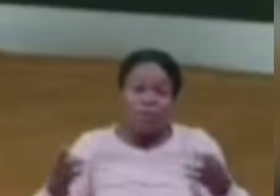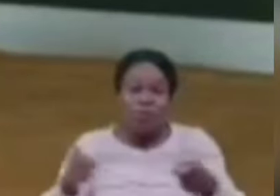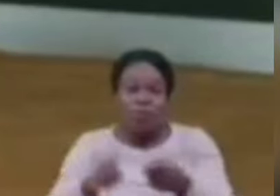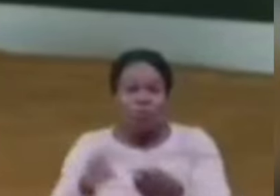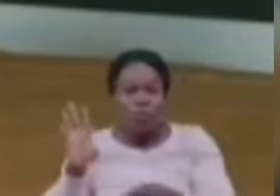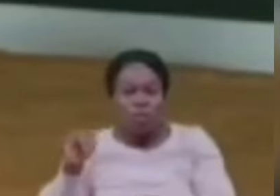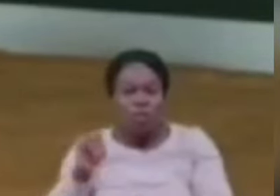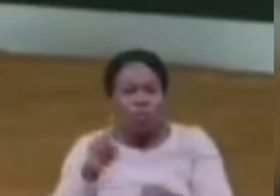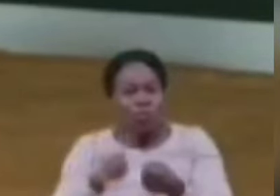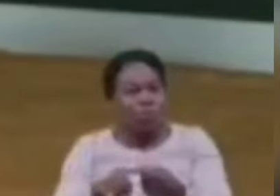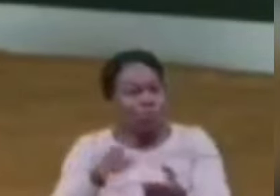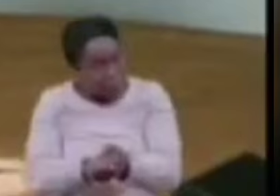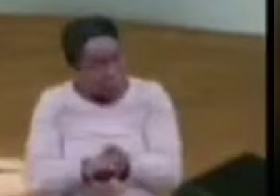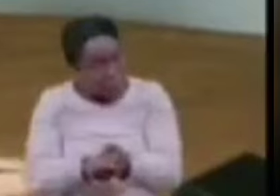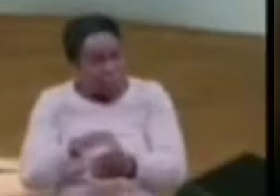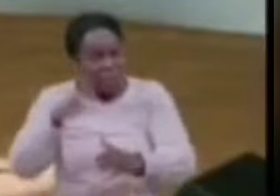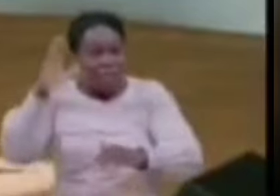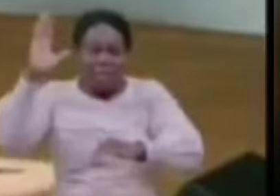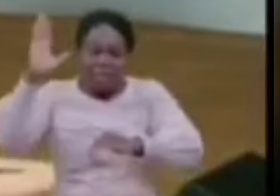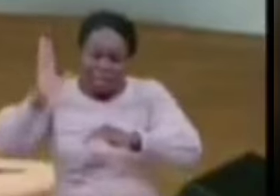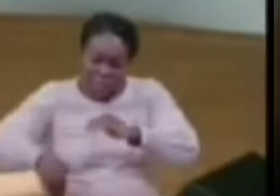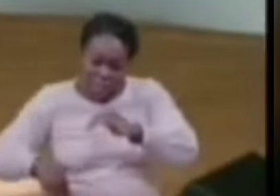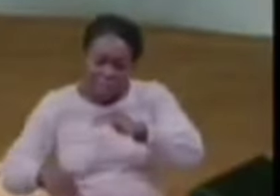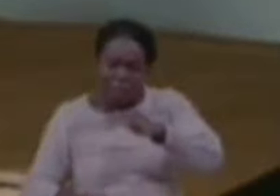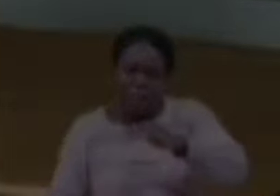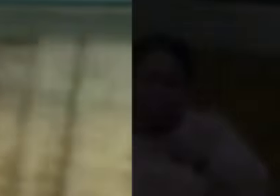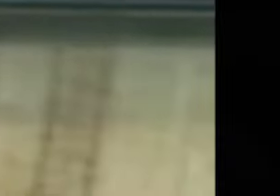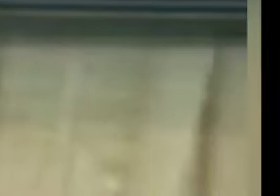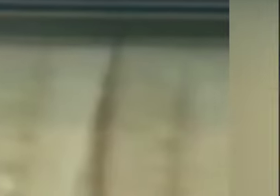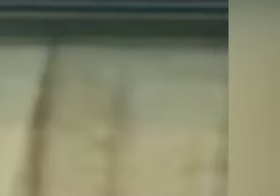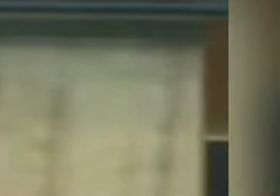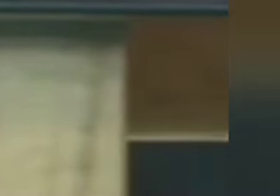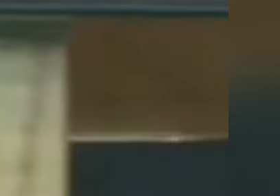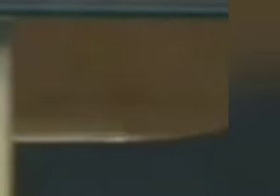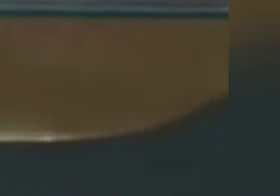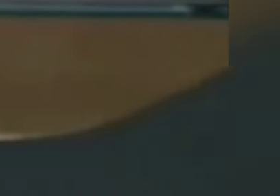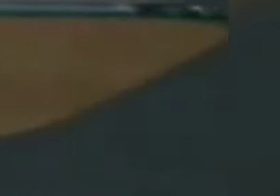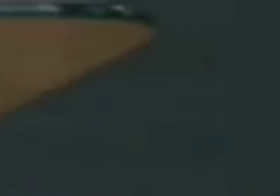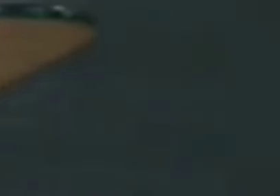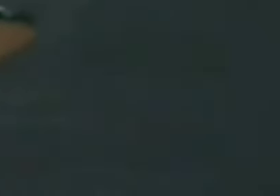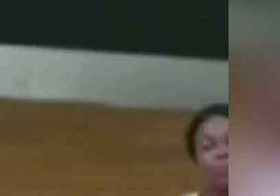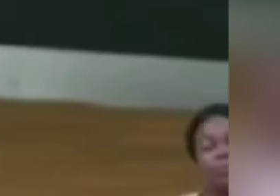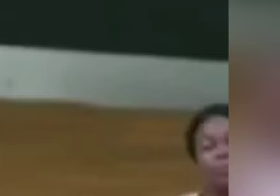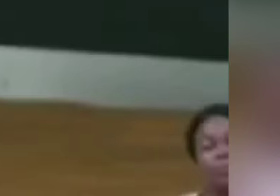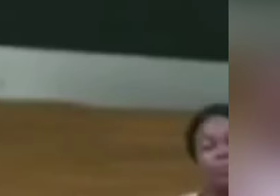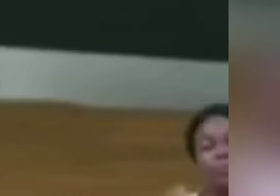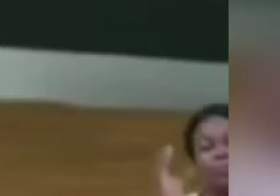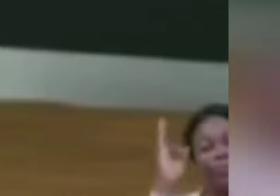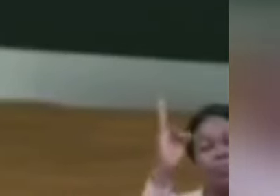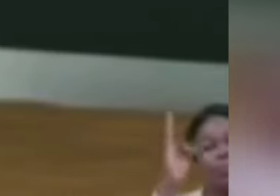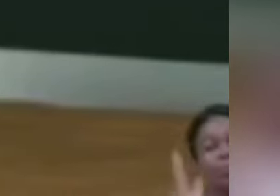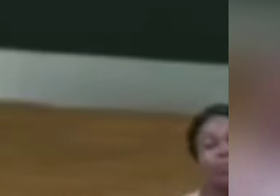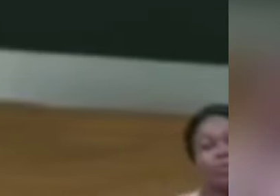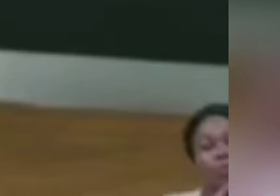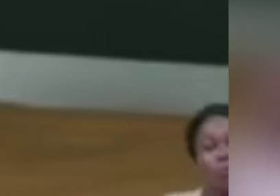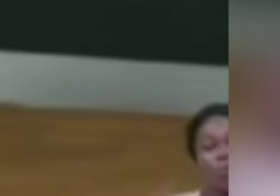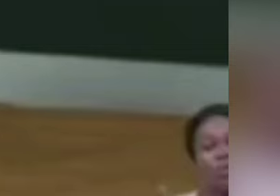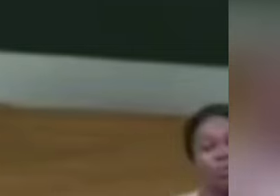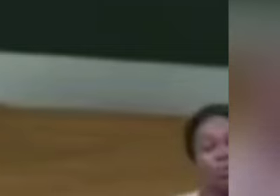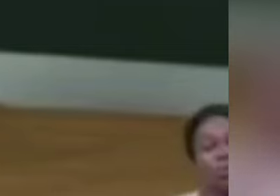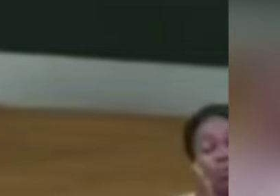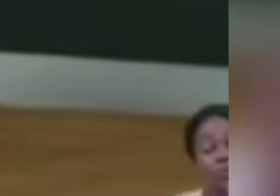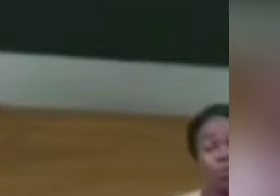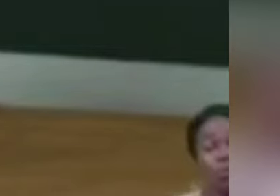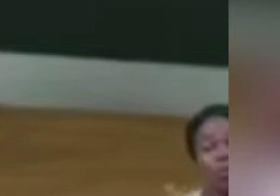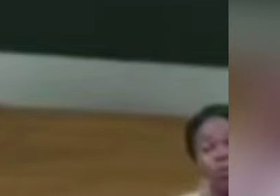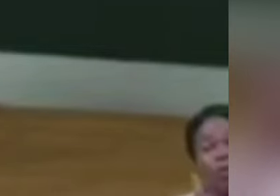marry than to burn. That's the commandment of the Lord. Furthermore, he also shared an experience he had at a church he was